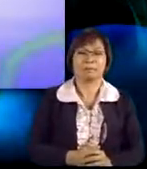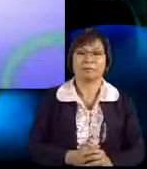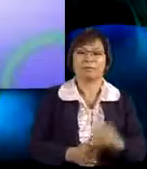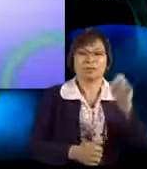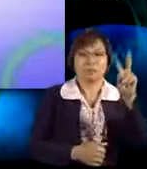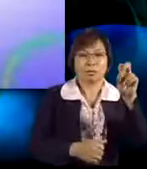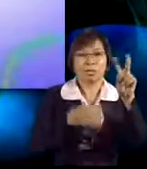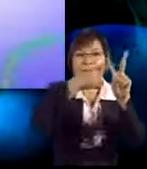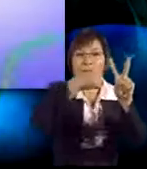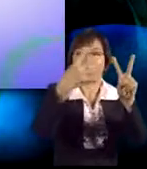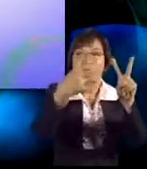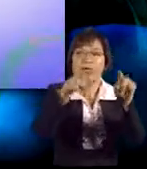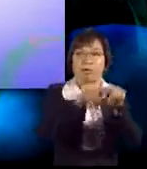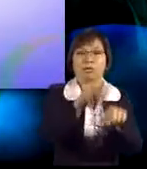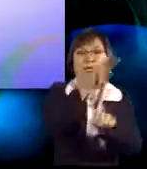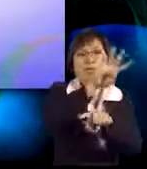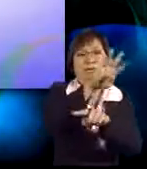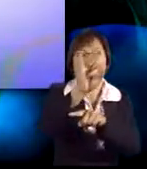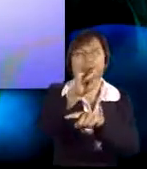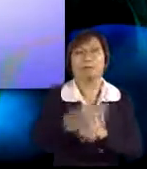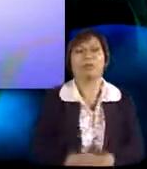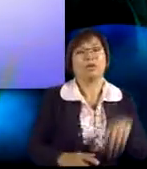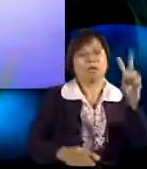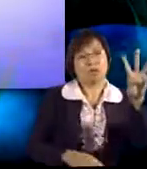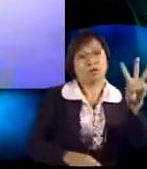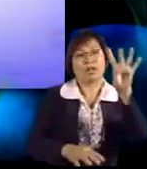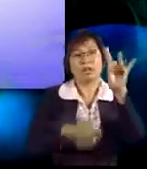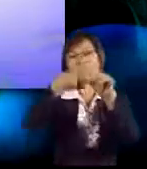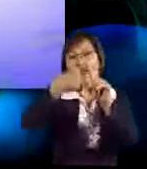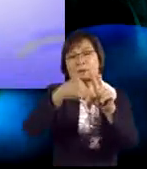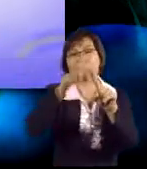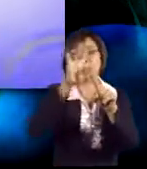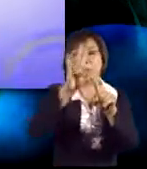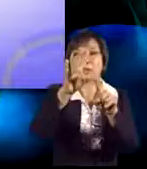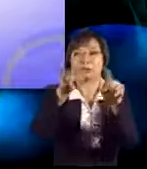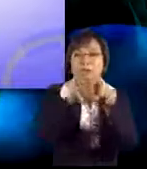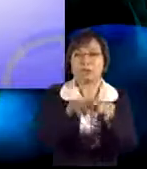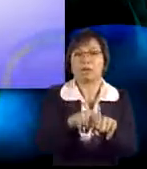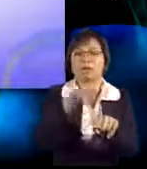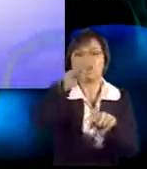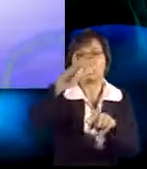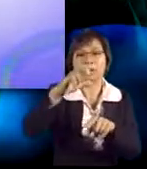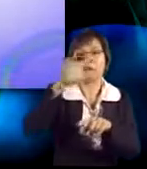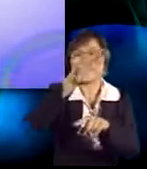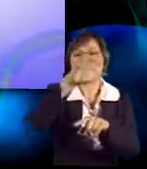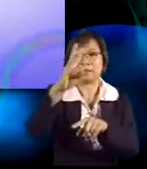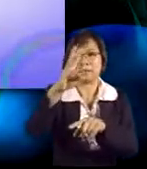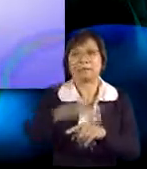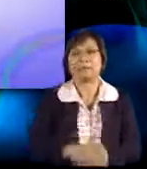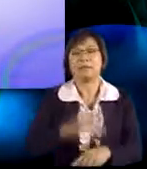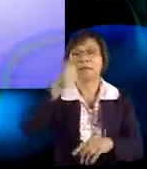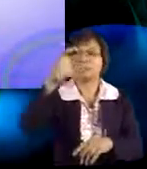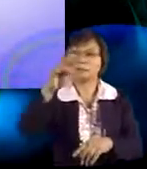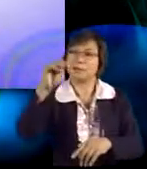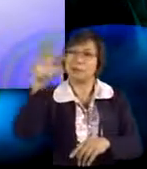12 multiplied by 4 equals to 48, and 48 multiplied by 7 equals to 336